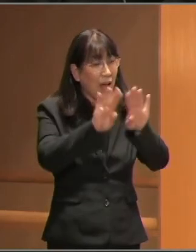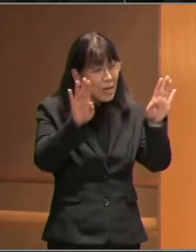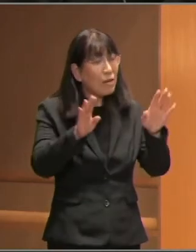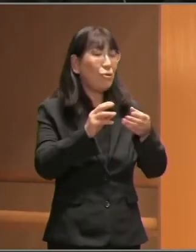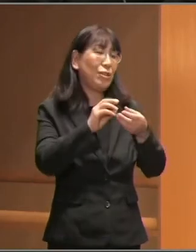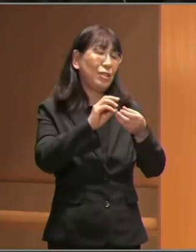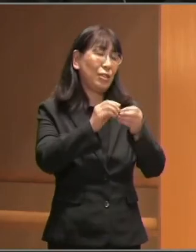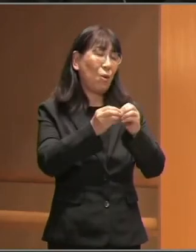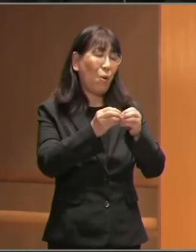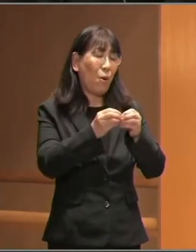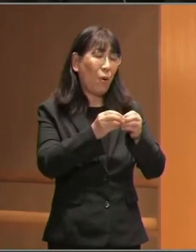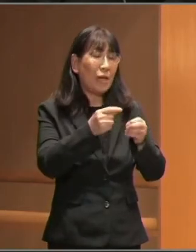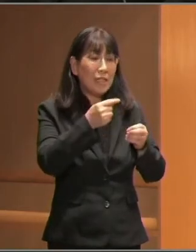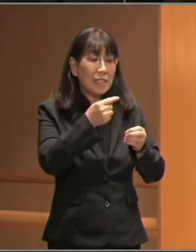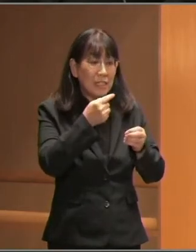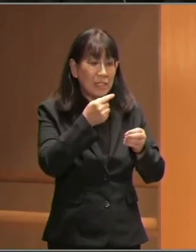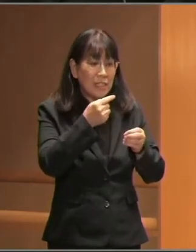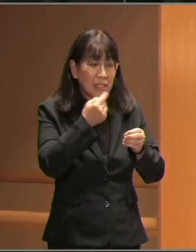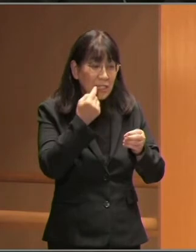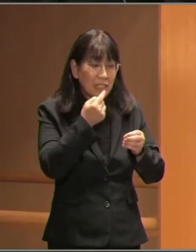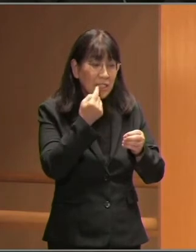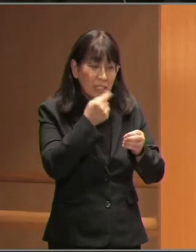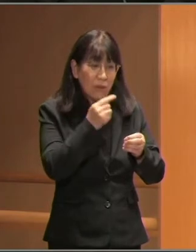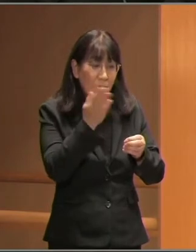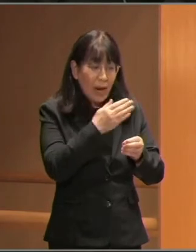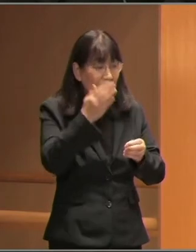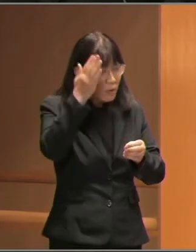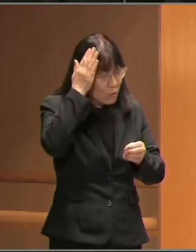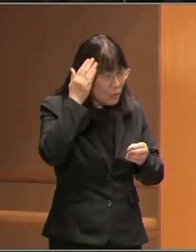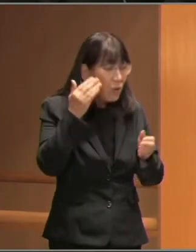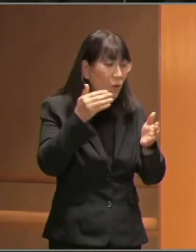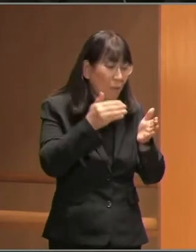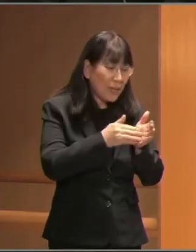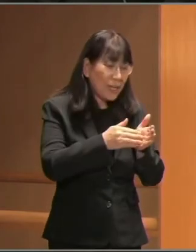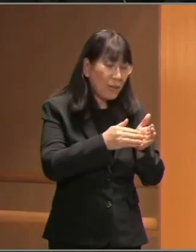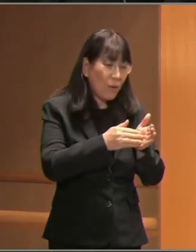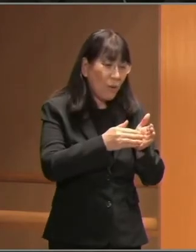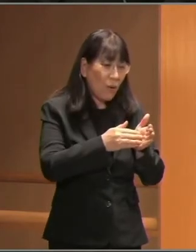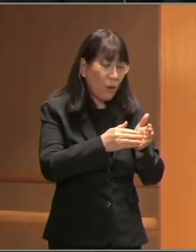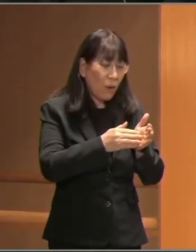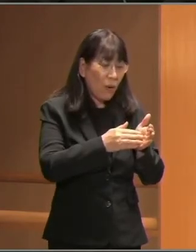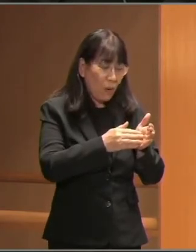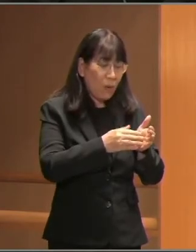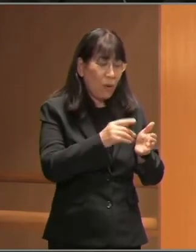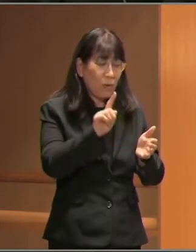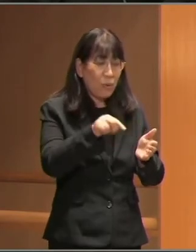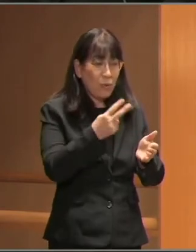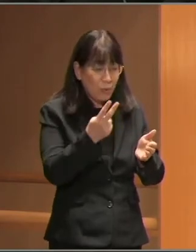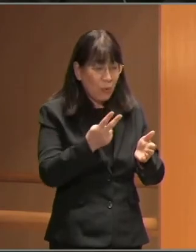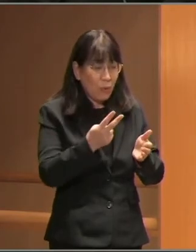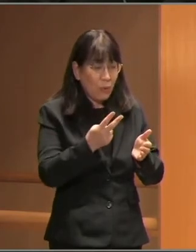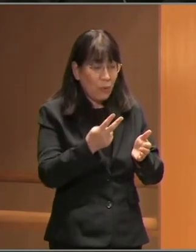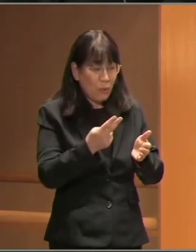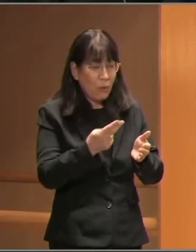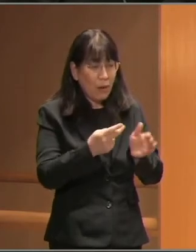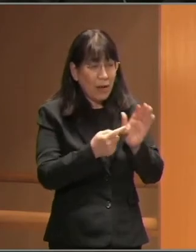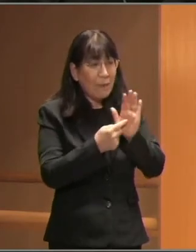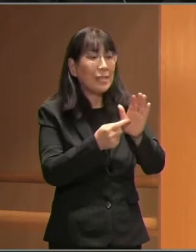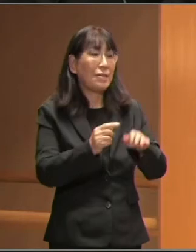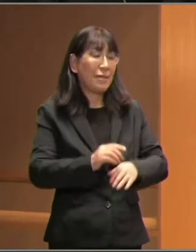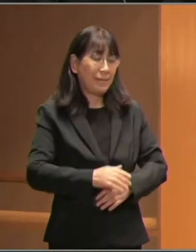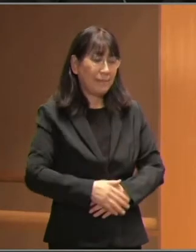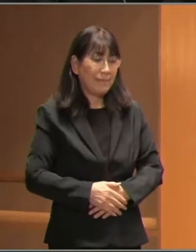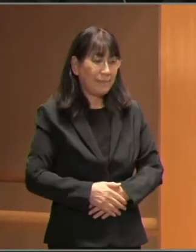the different colors of ink from left white to right black, and